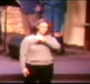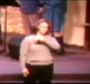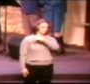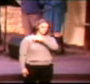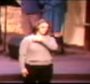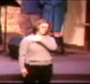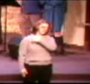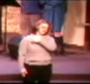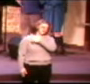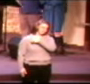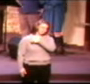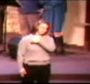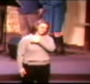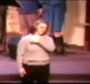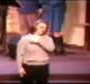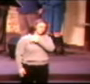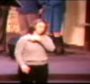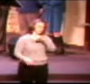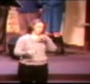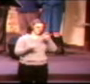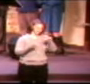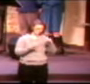that we